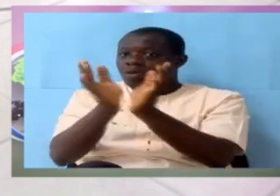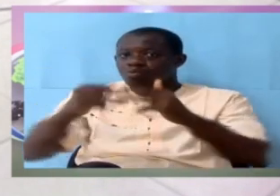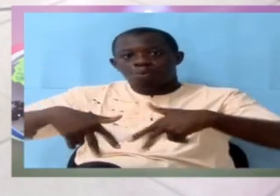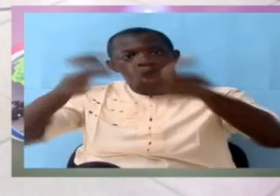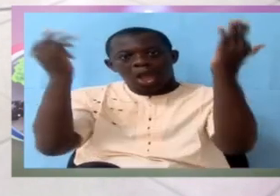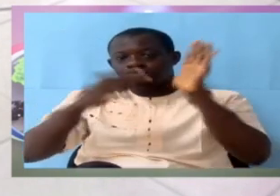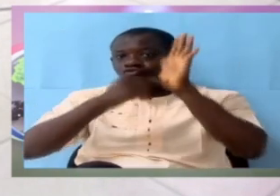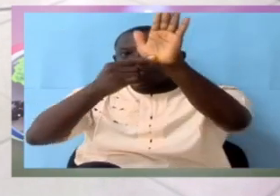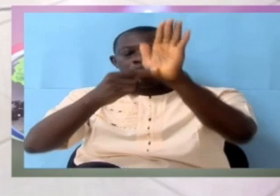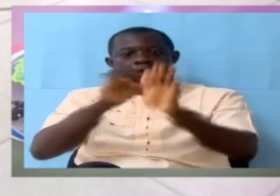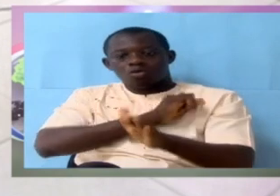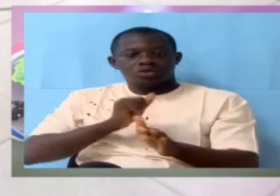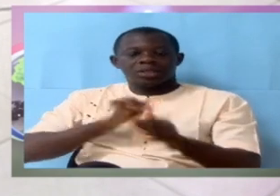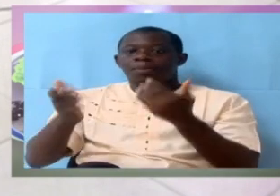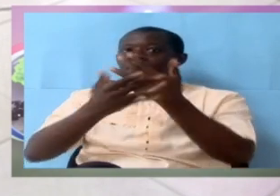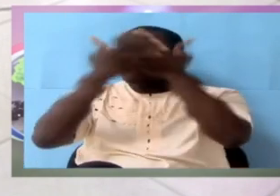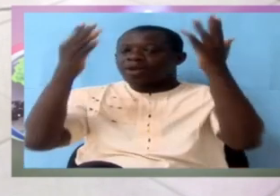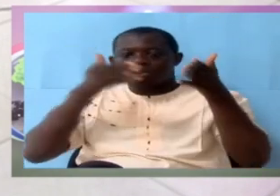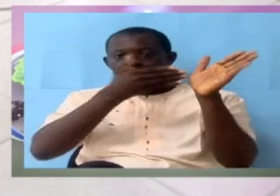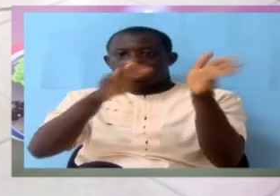were exposed in many ways.